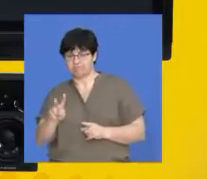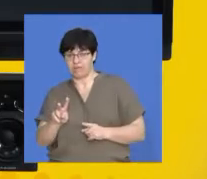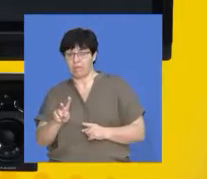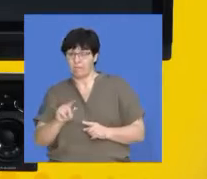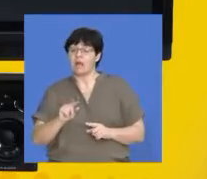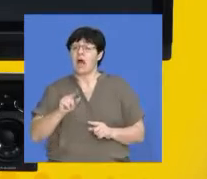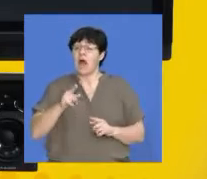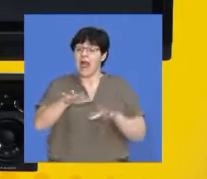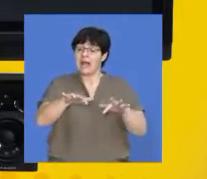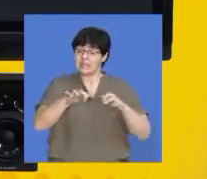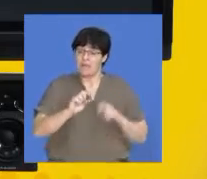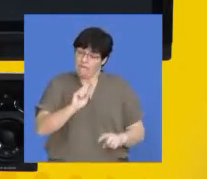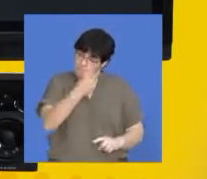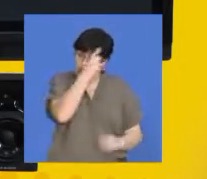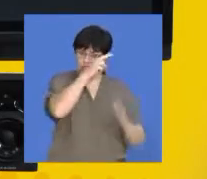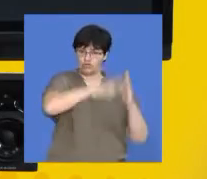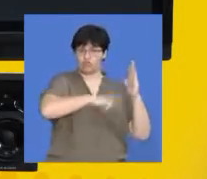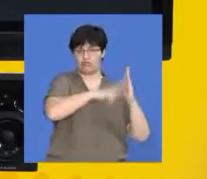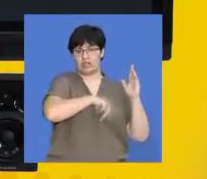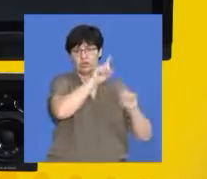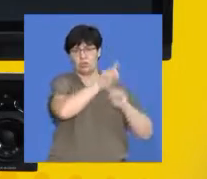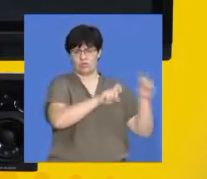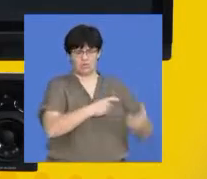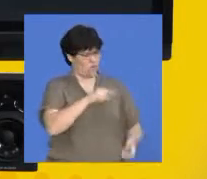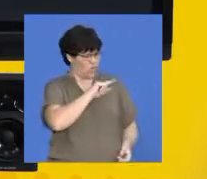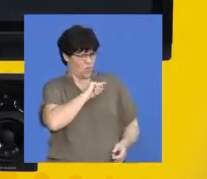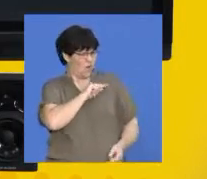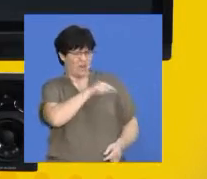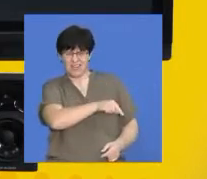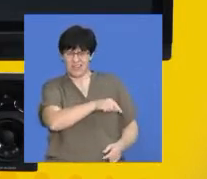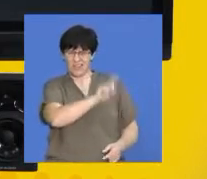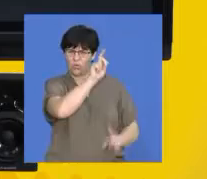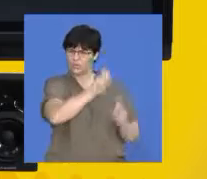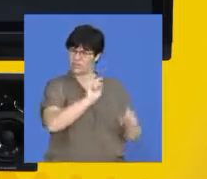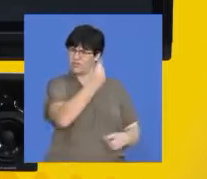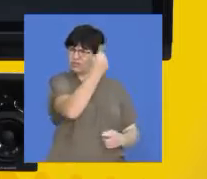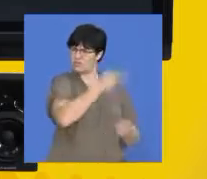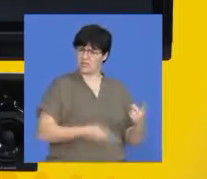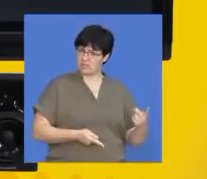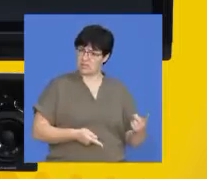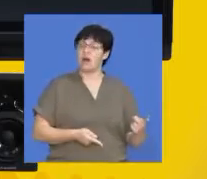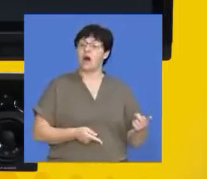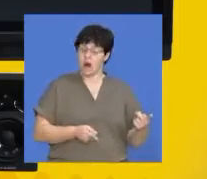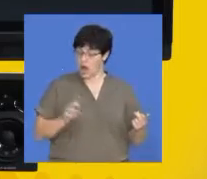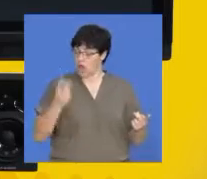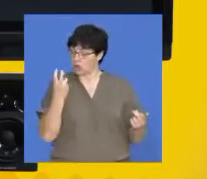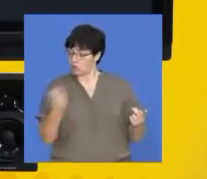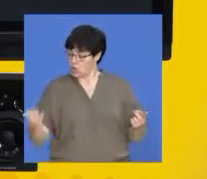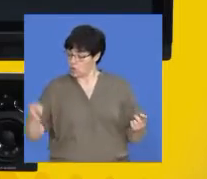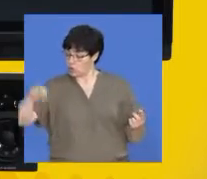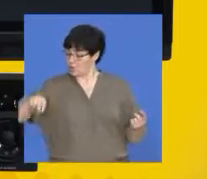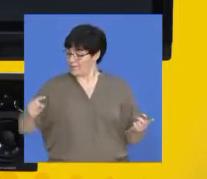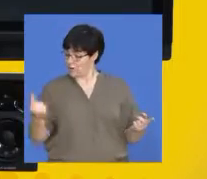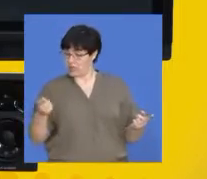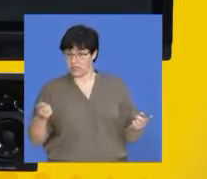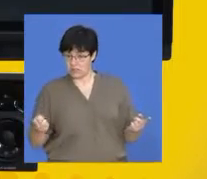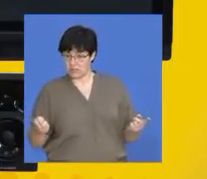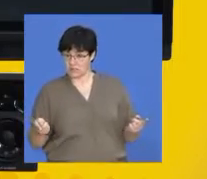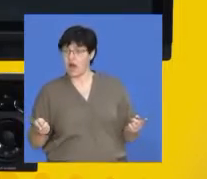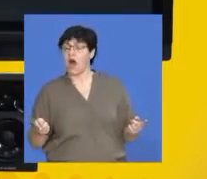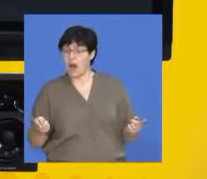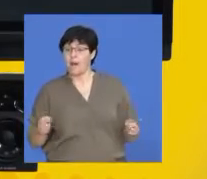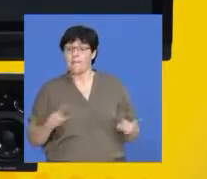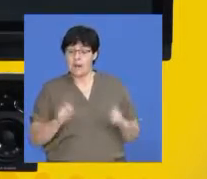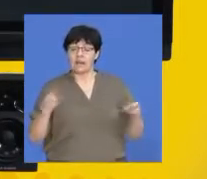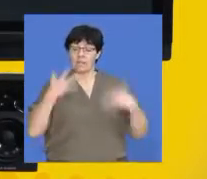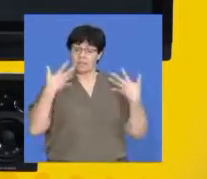And the reason why I'm asking you to read the questions first is because when you go to read the source, then you will be